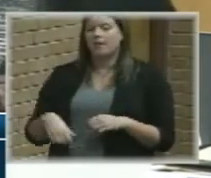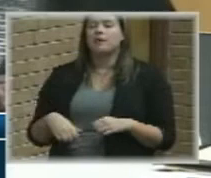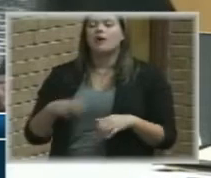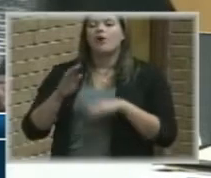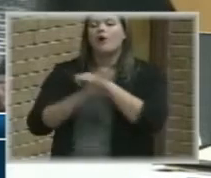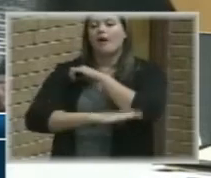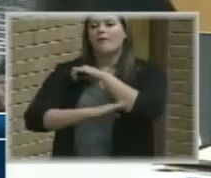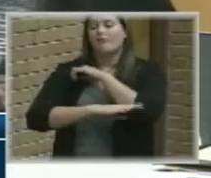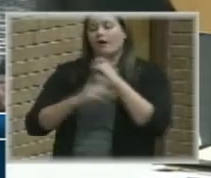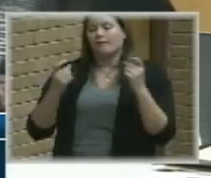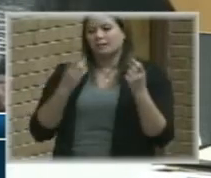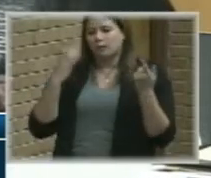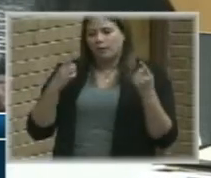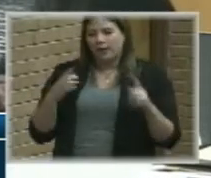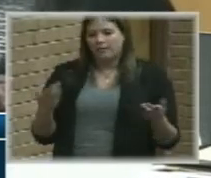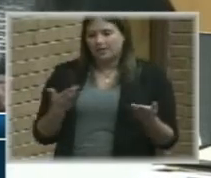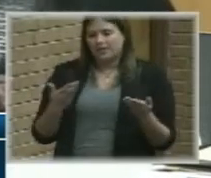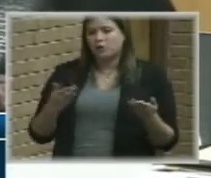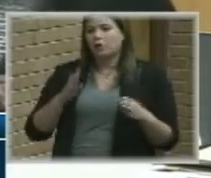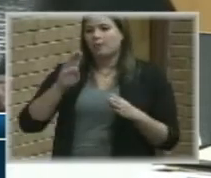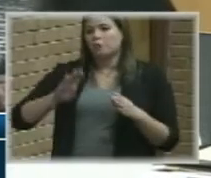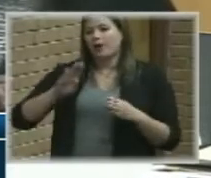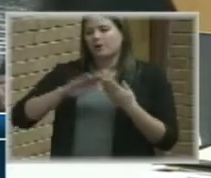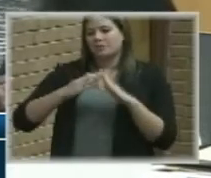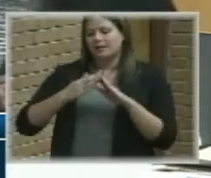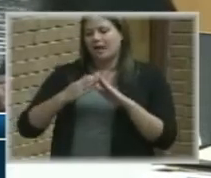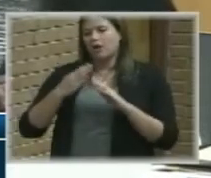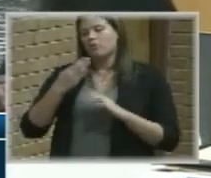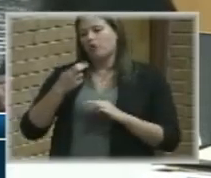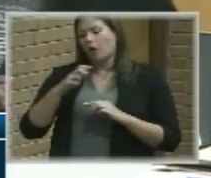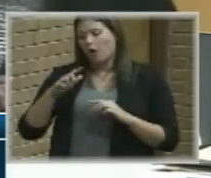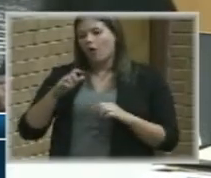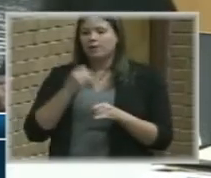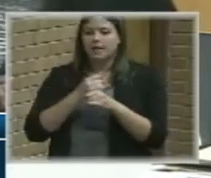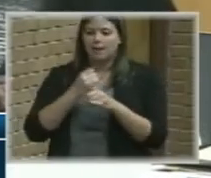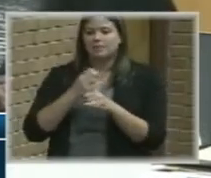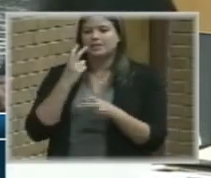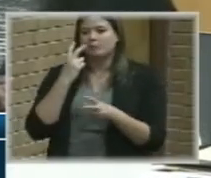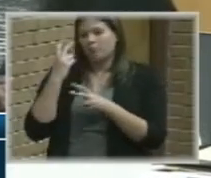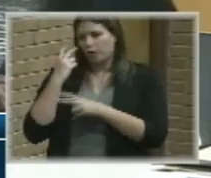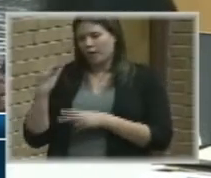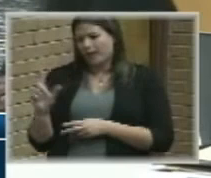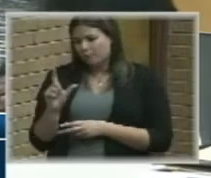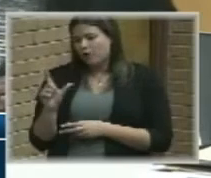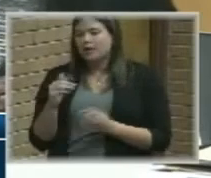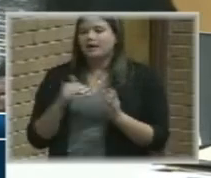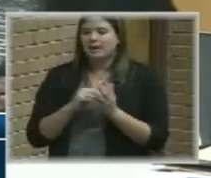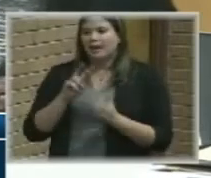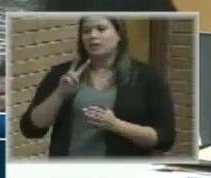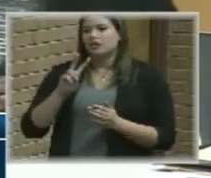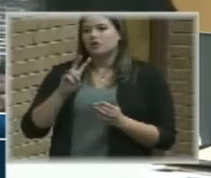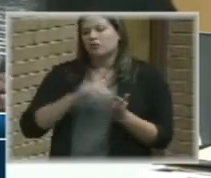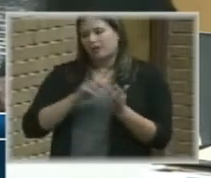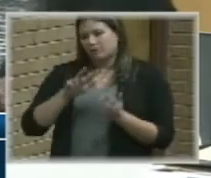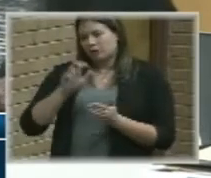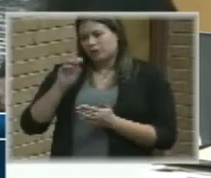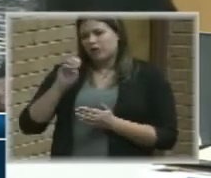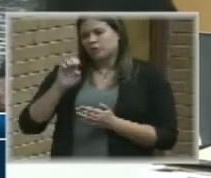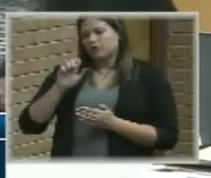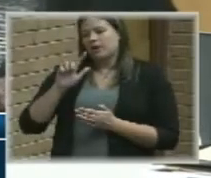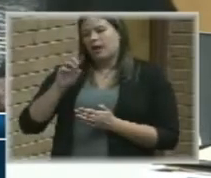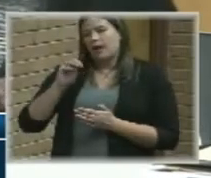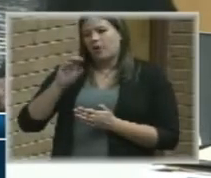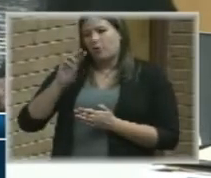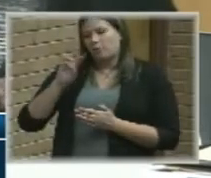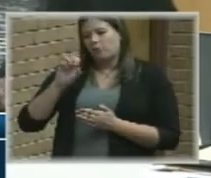place here on the Brighton Town Hall campus and Memorial Library, again, 2300 Elmwood Avenue, on